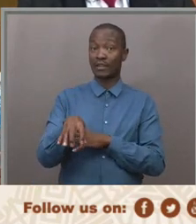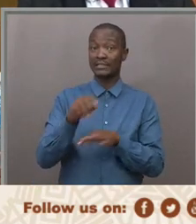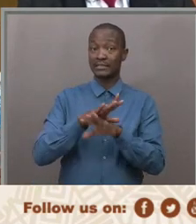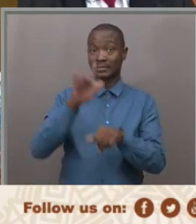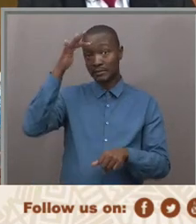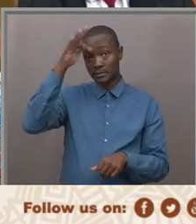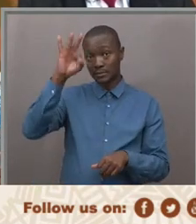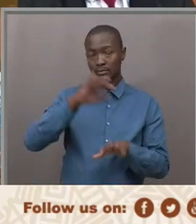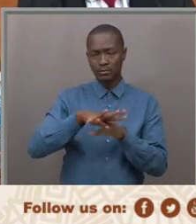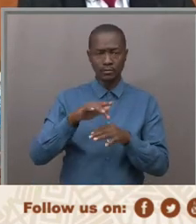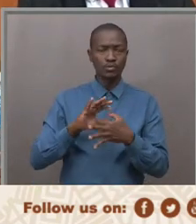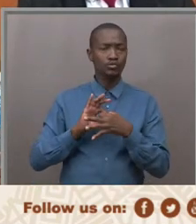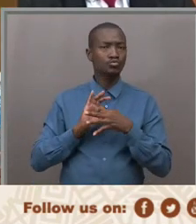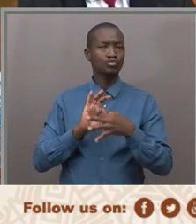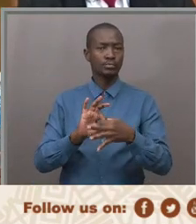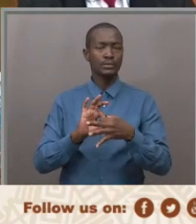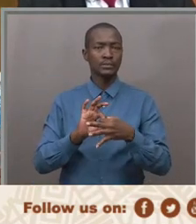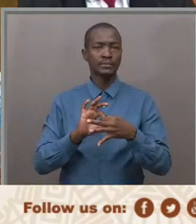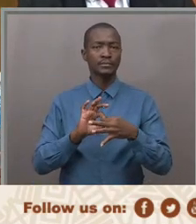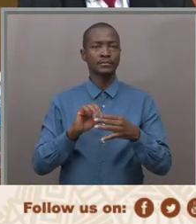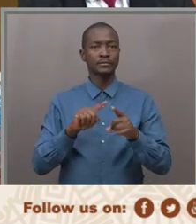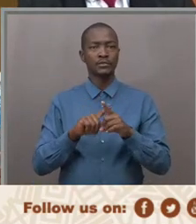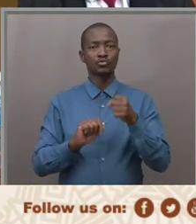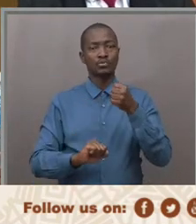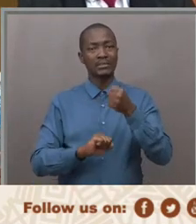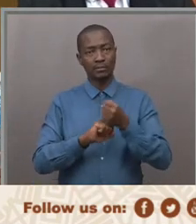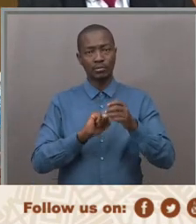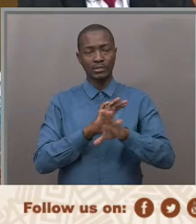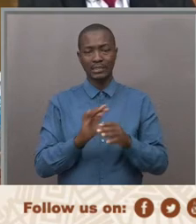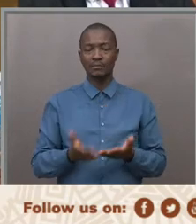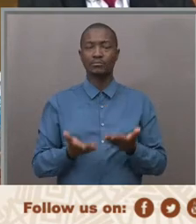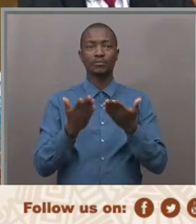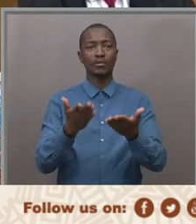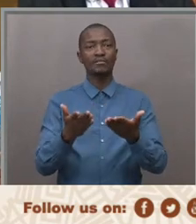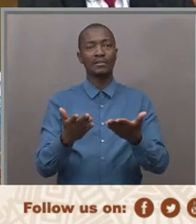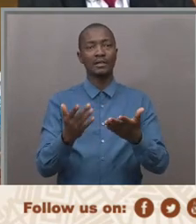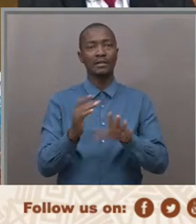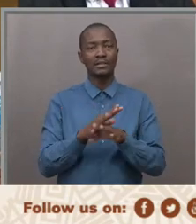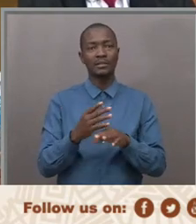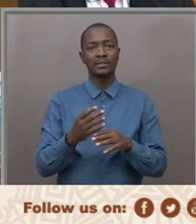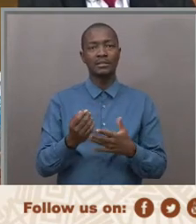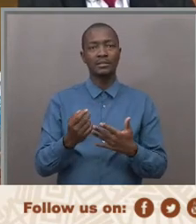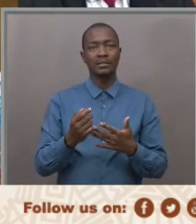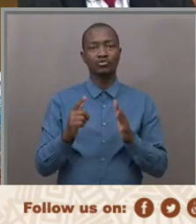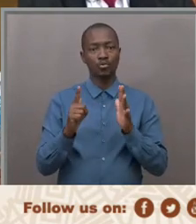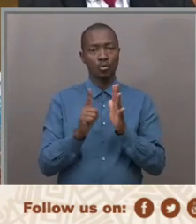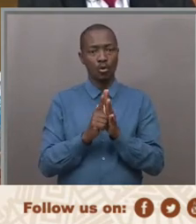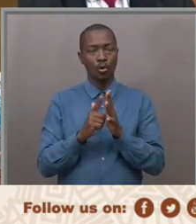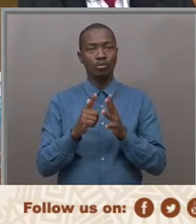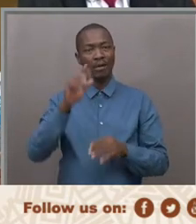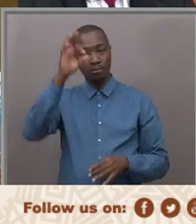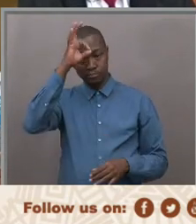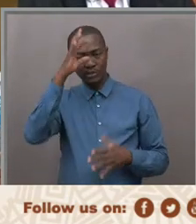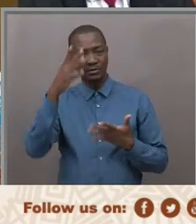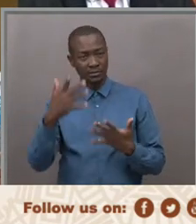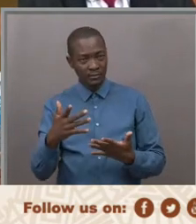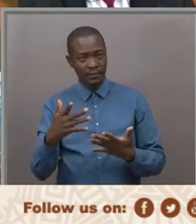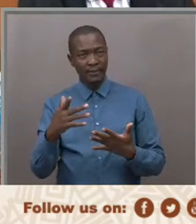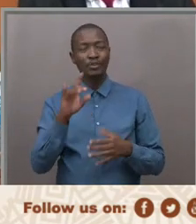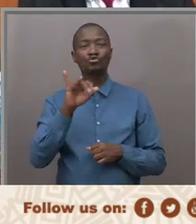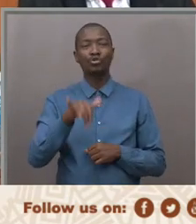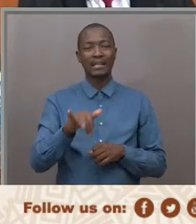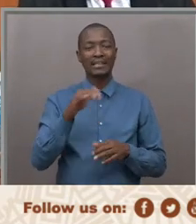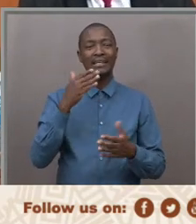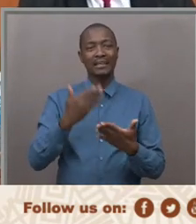absolutely committed to supporting, providing additional support to law enforcement agencies in our province so that they